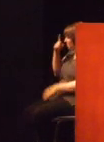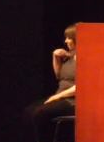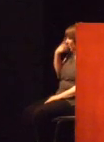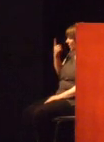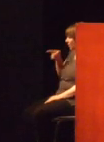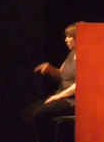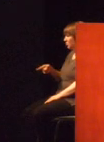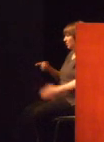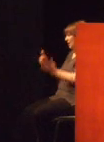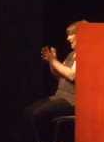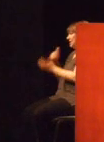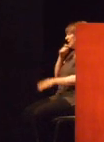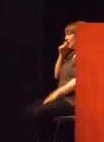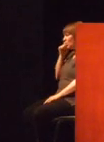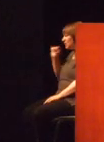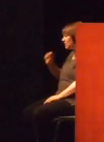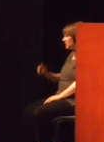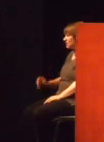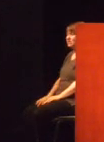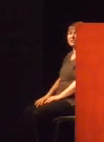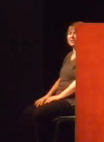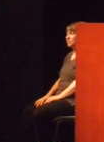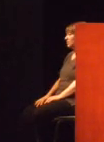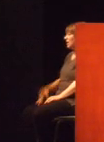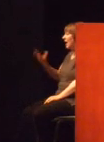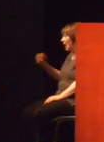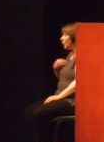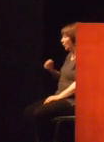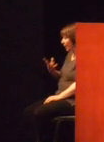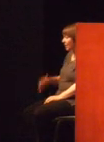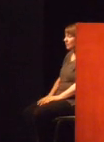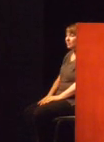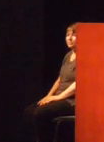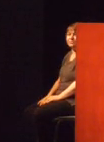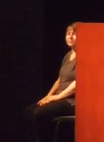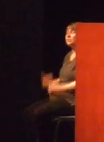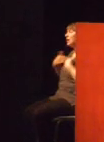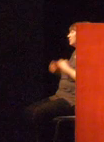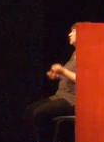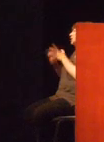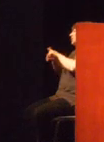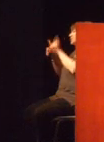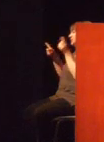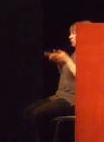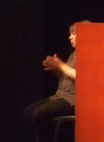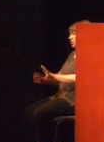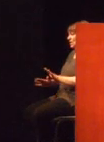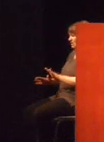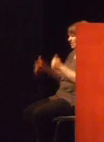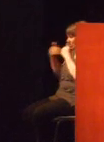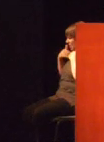white person. But that's the goal, is to hold out a different identity. There are lots of different ways to embrace an anti-racist